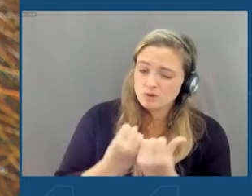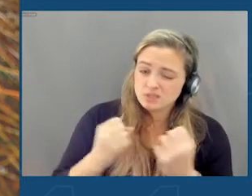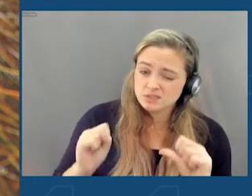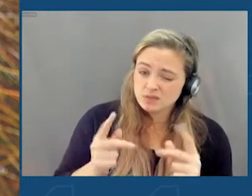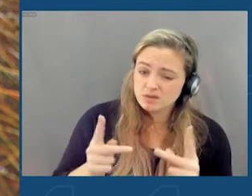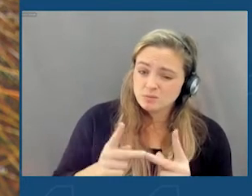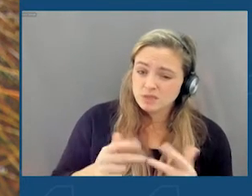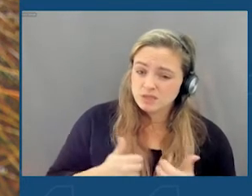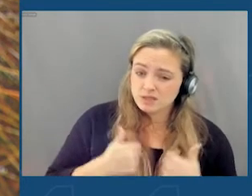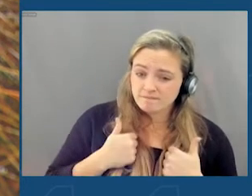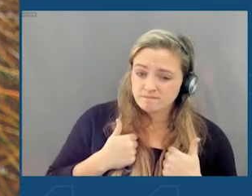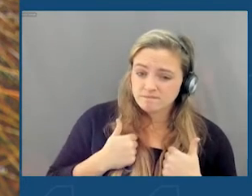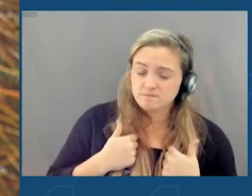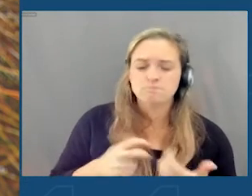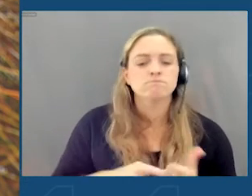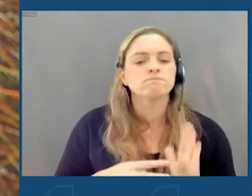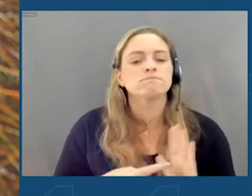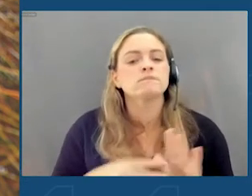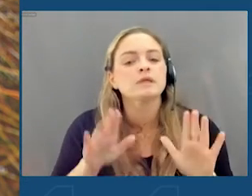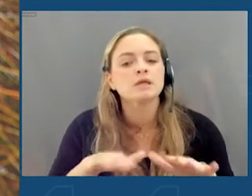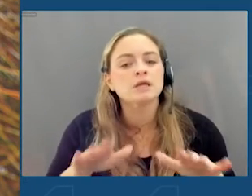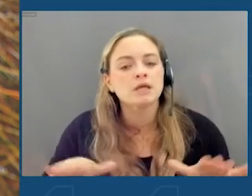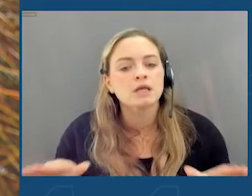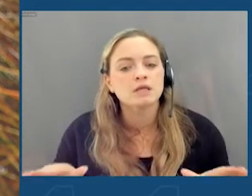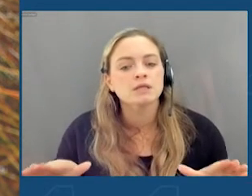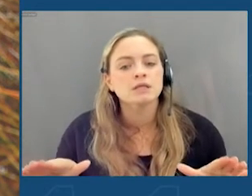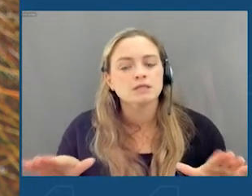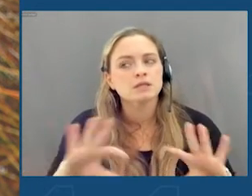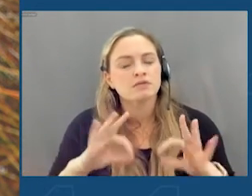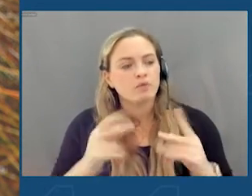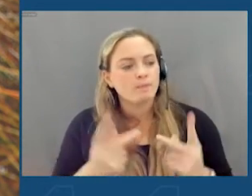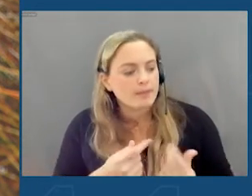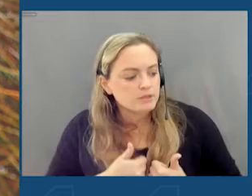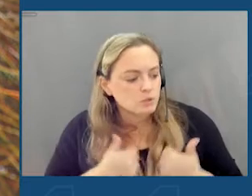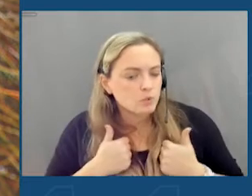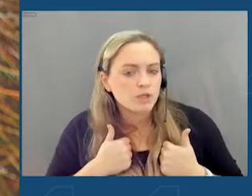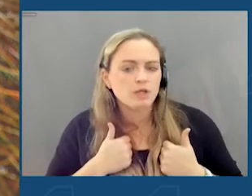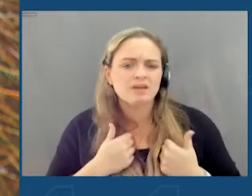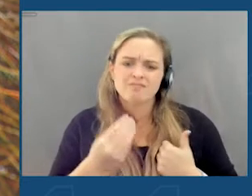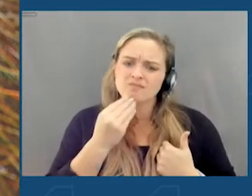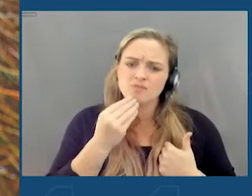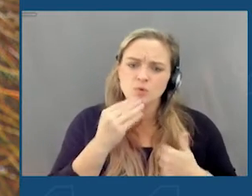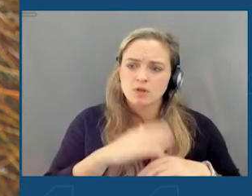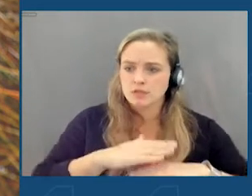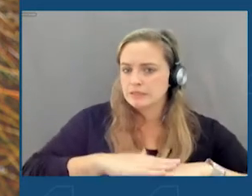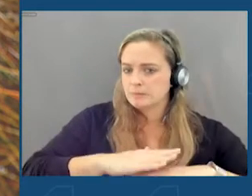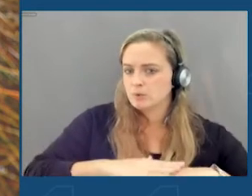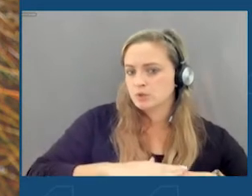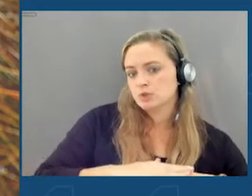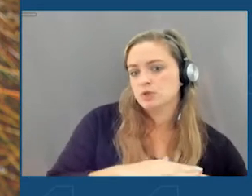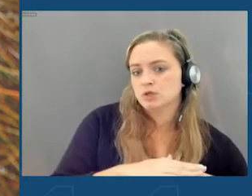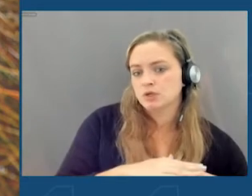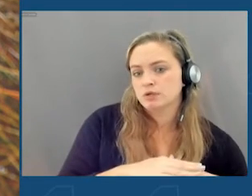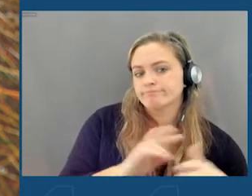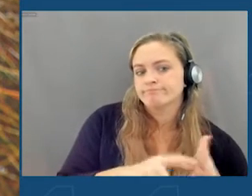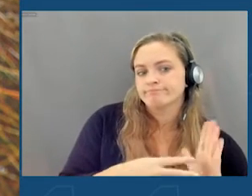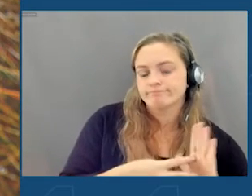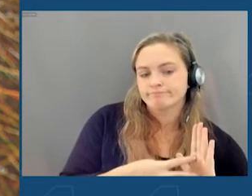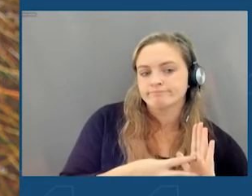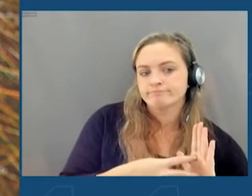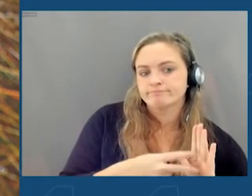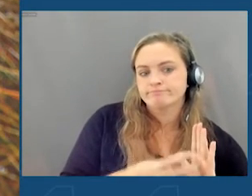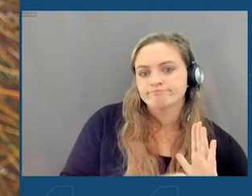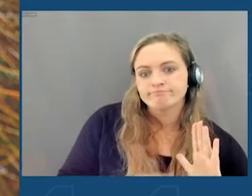place to live, it means our kids can have a place to live and can have food on the table. It means that they can grow up